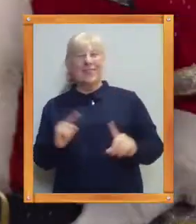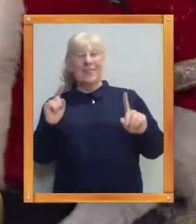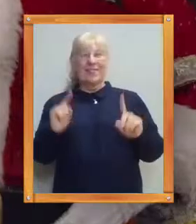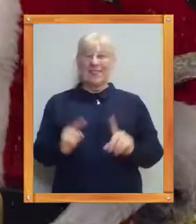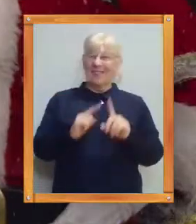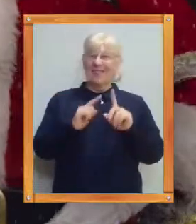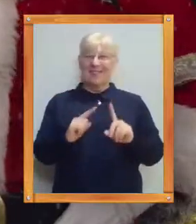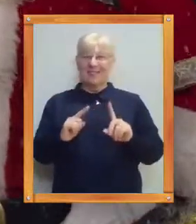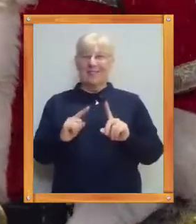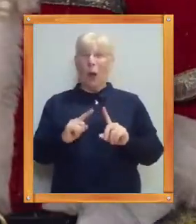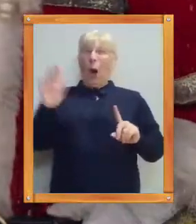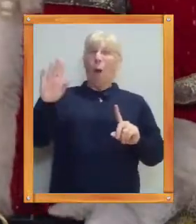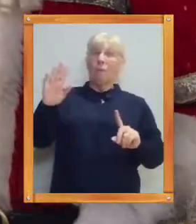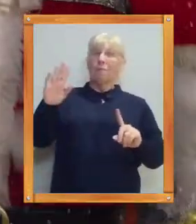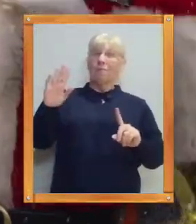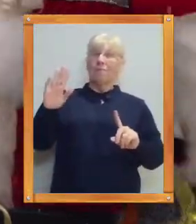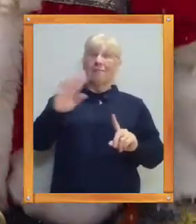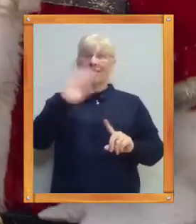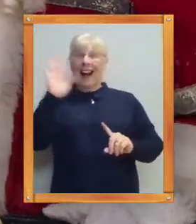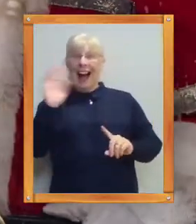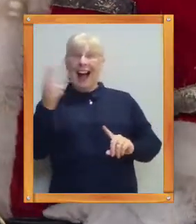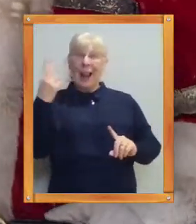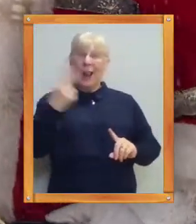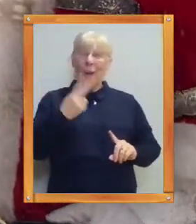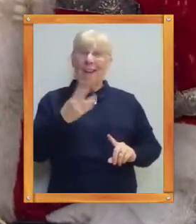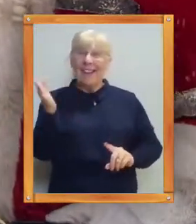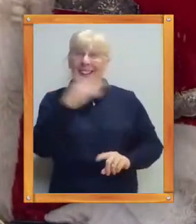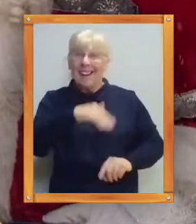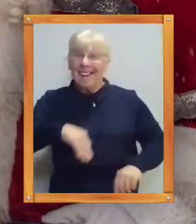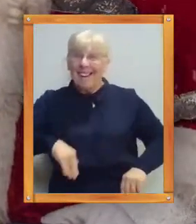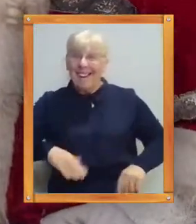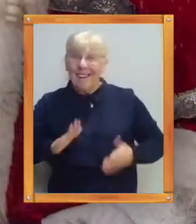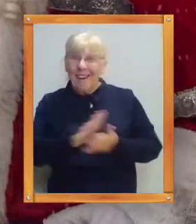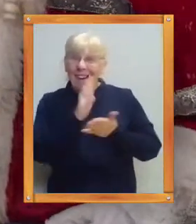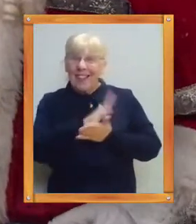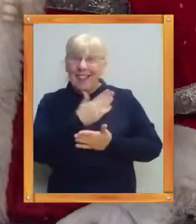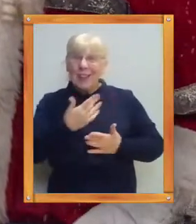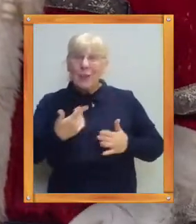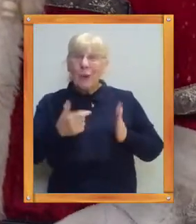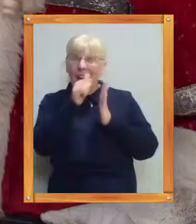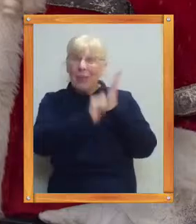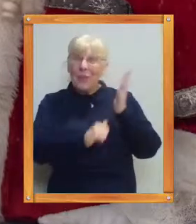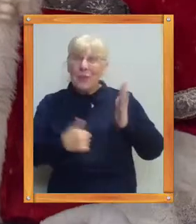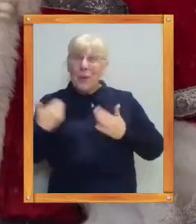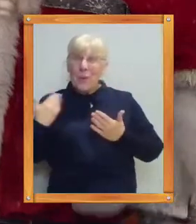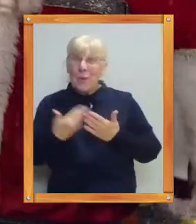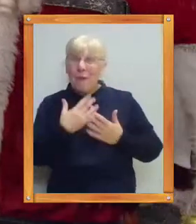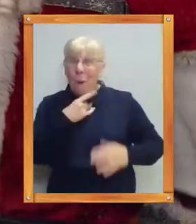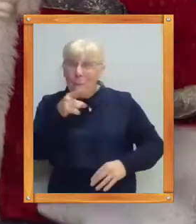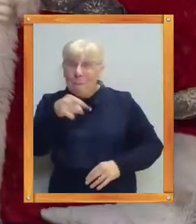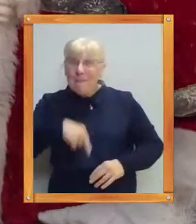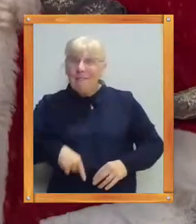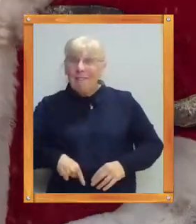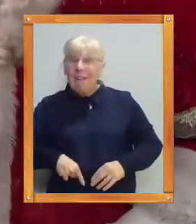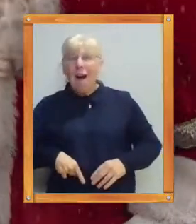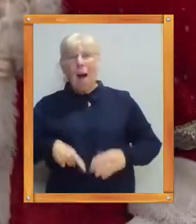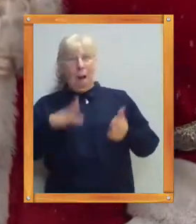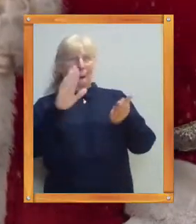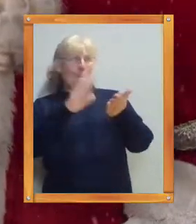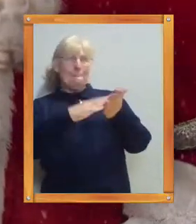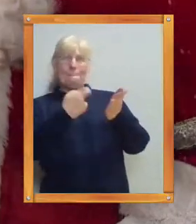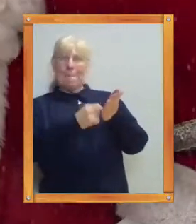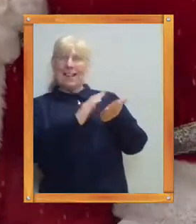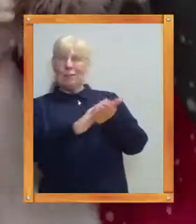Oh, hello again, everyone! I hope you're all enjoying the show so far. Wasn't Mr. Hullabaloo absolutely